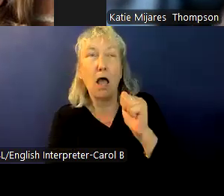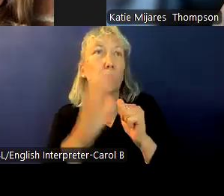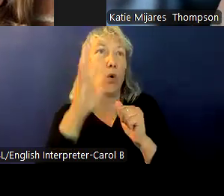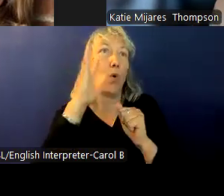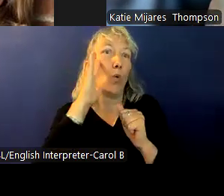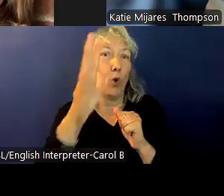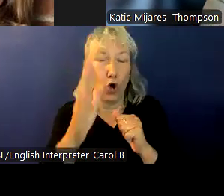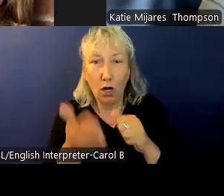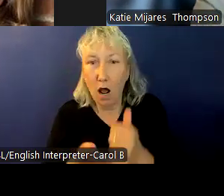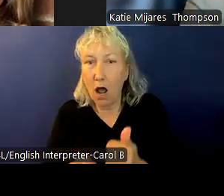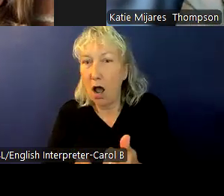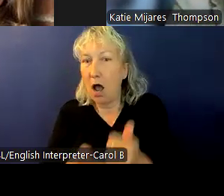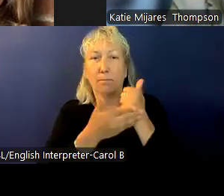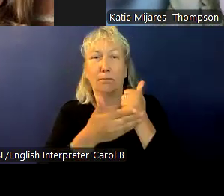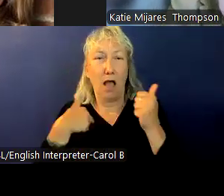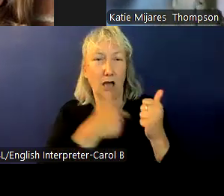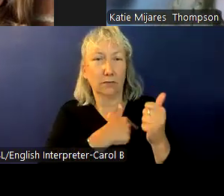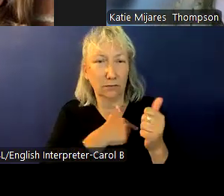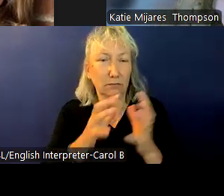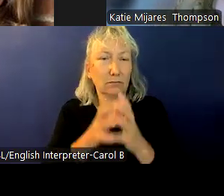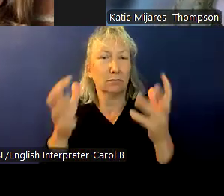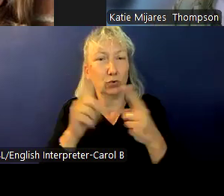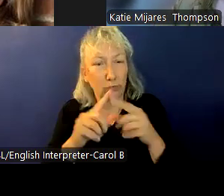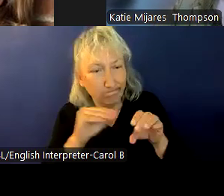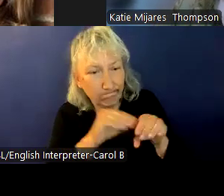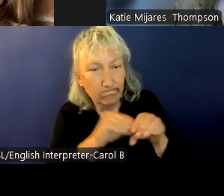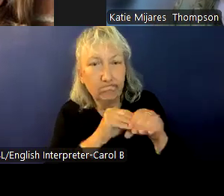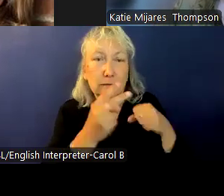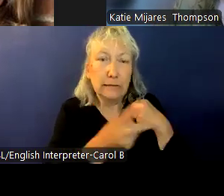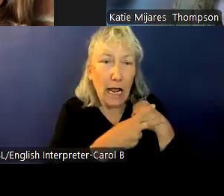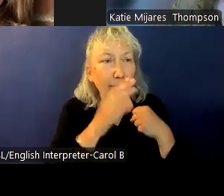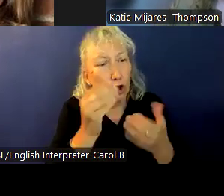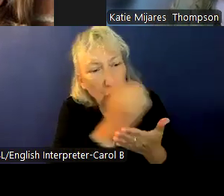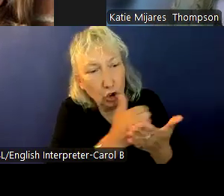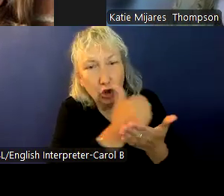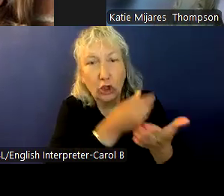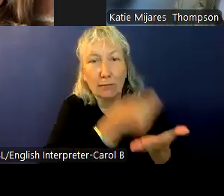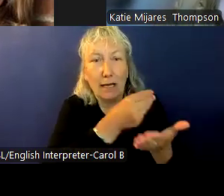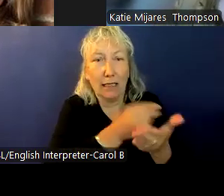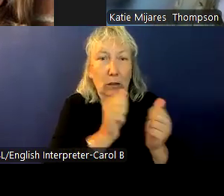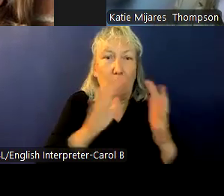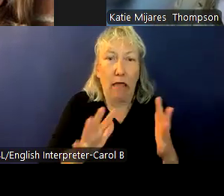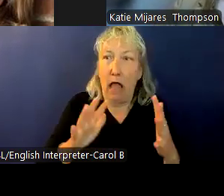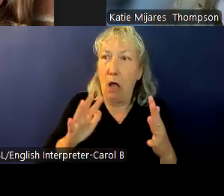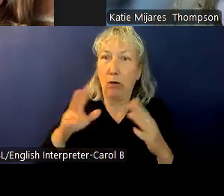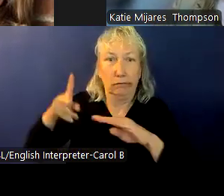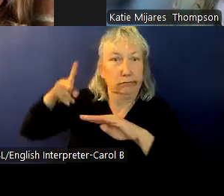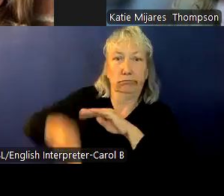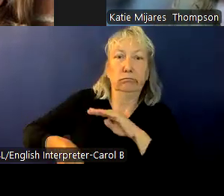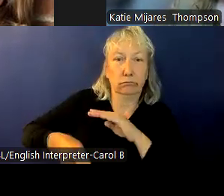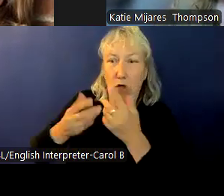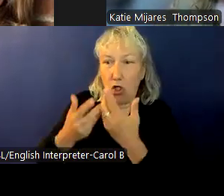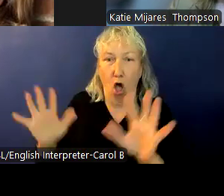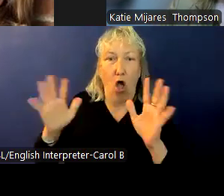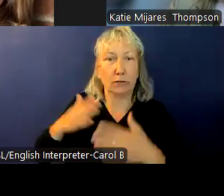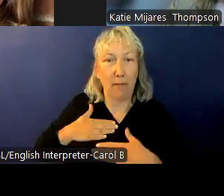folks with disabilities be able to save and earn more without fear of losing needed health benefits. It would allow